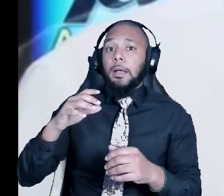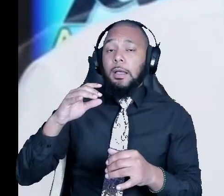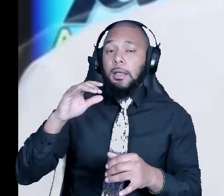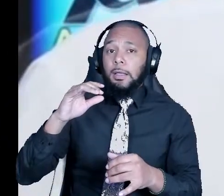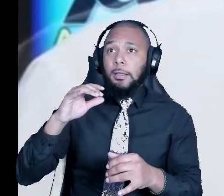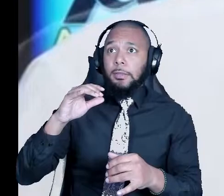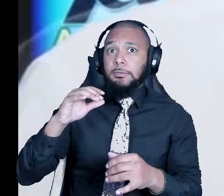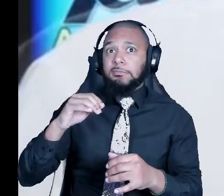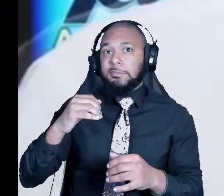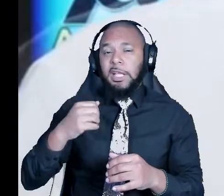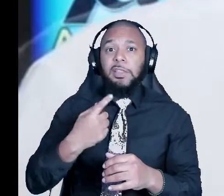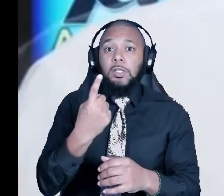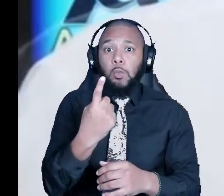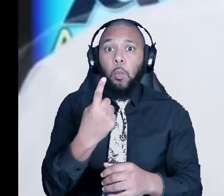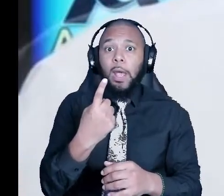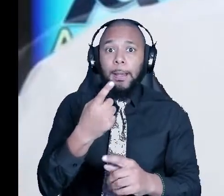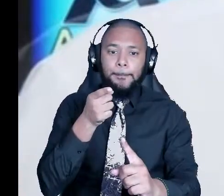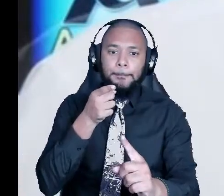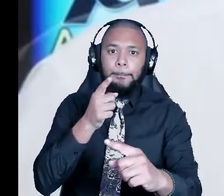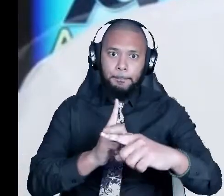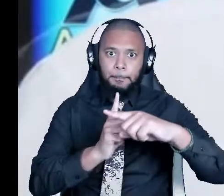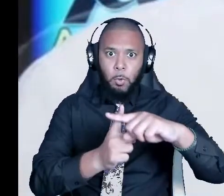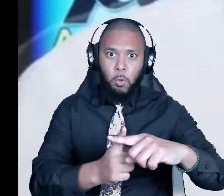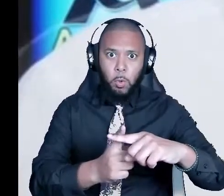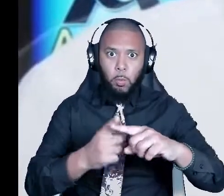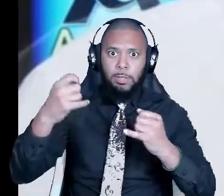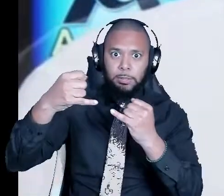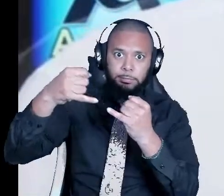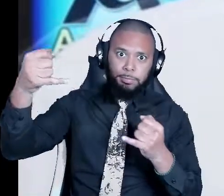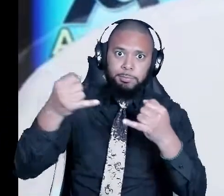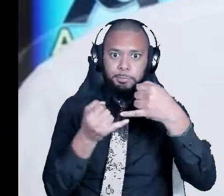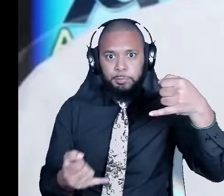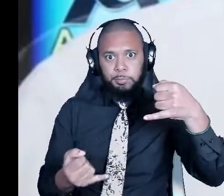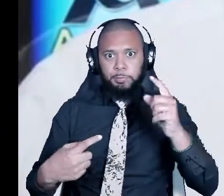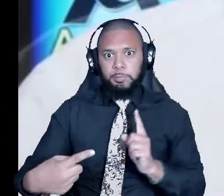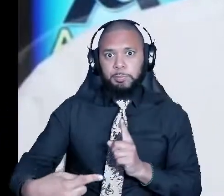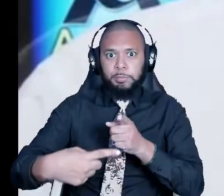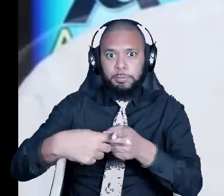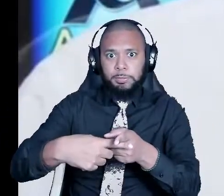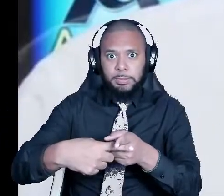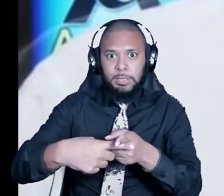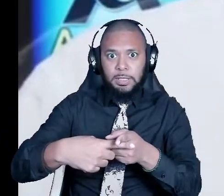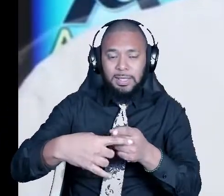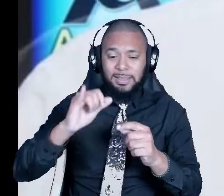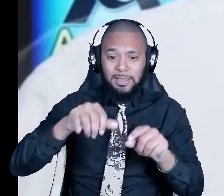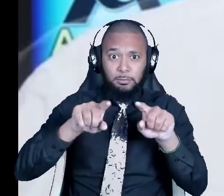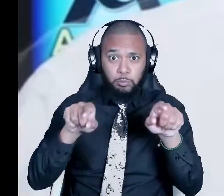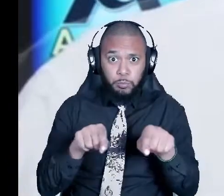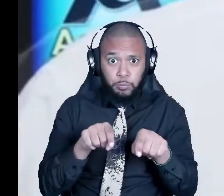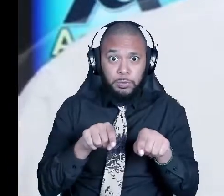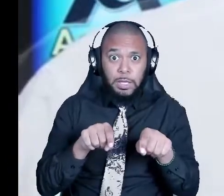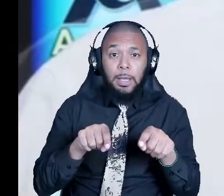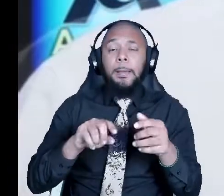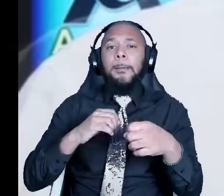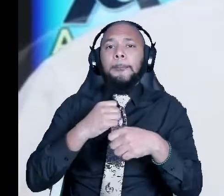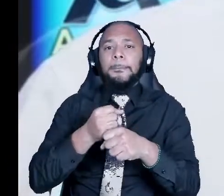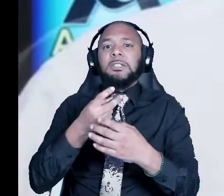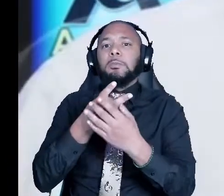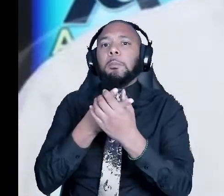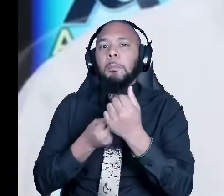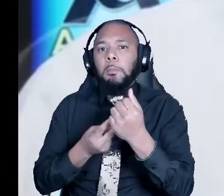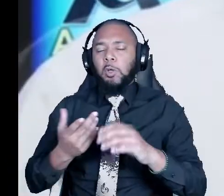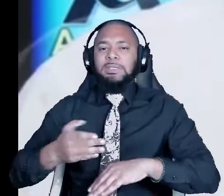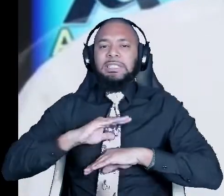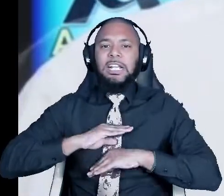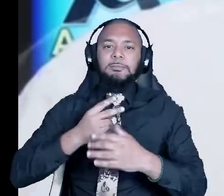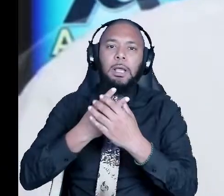looking for. The point that is on both lines is the pair of numbers that makes both equations true. In